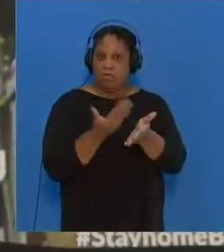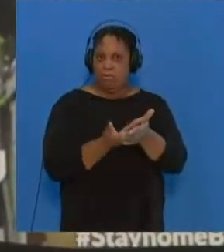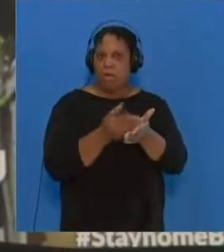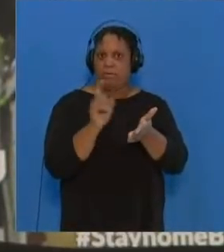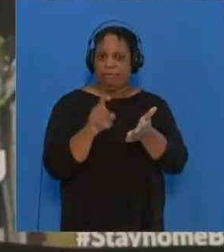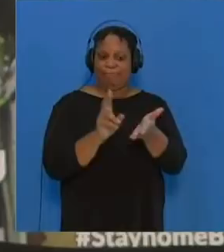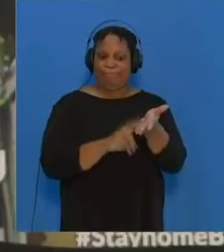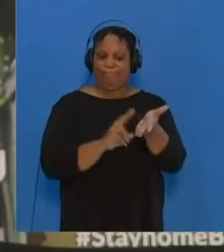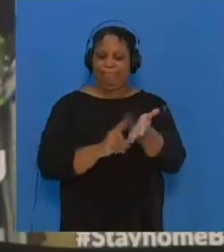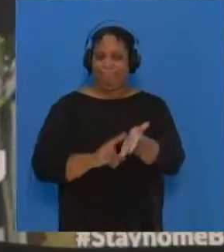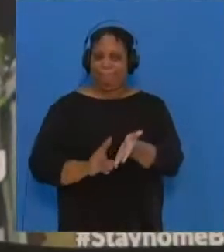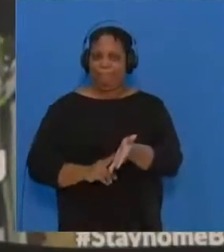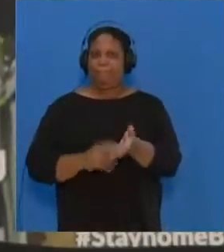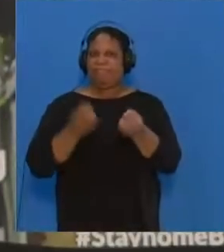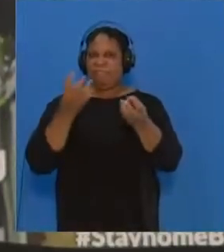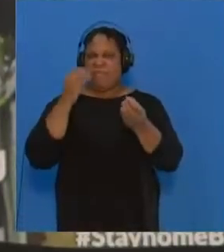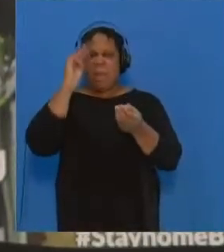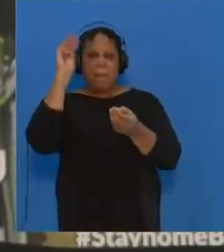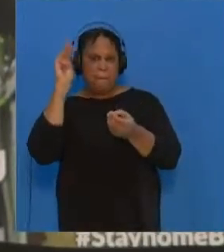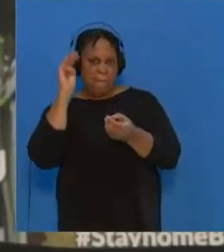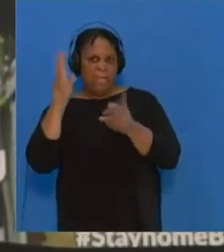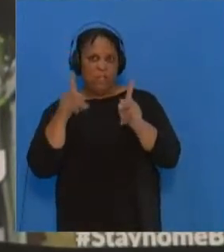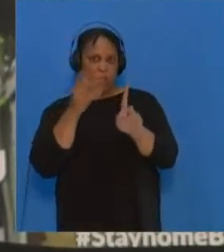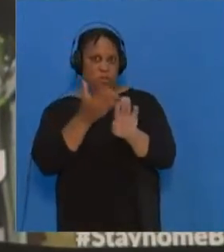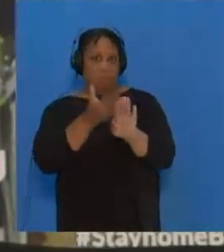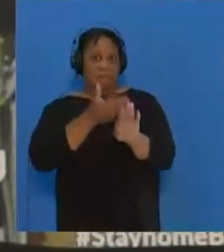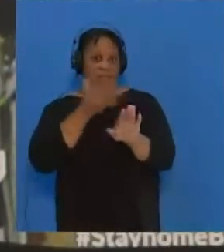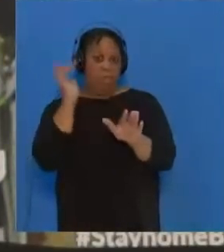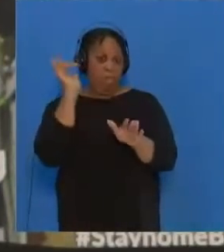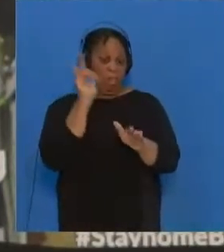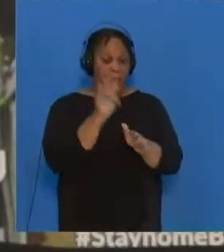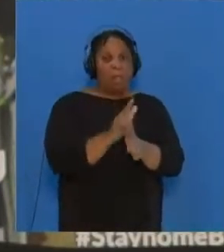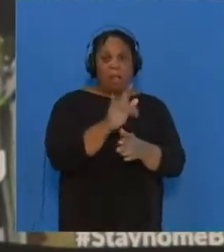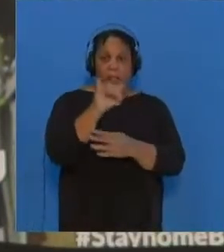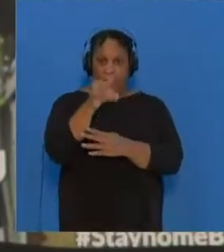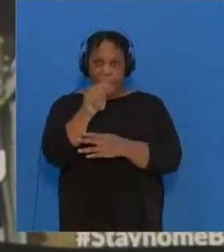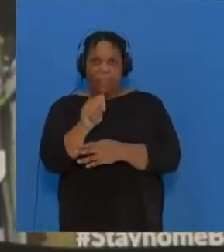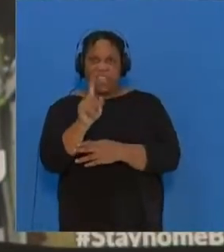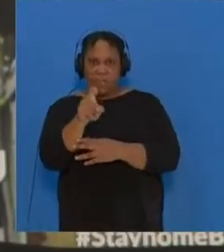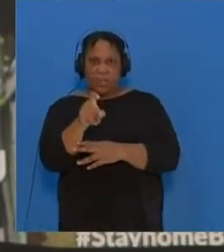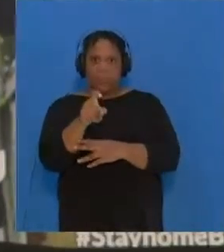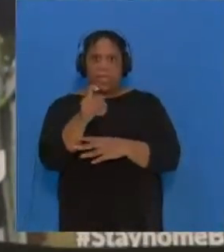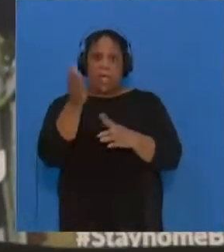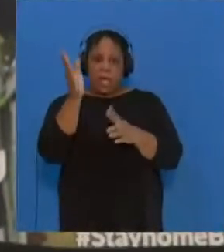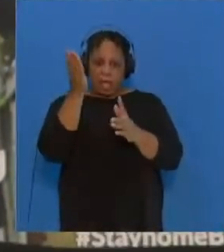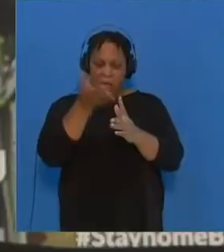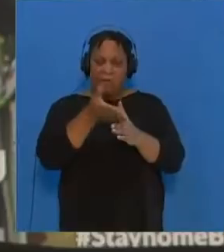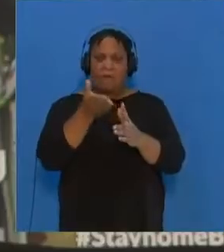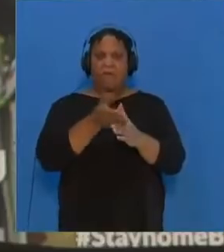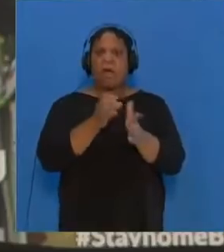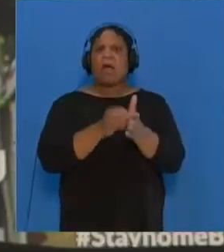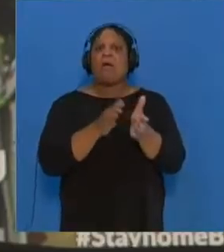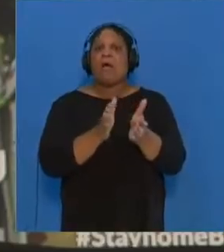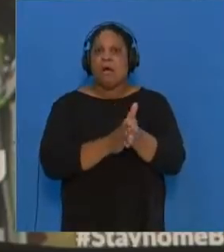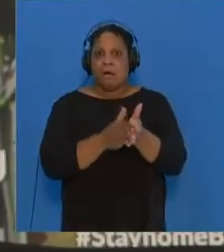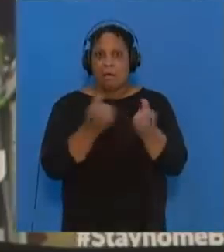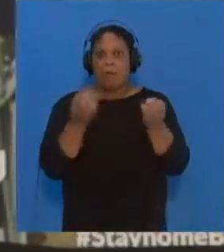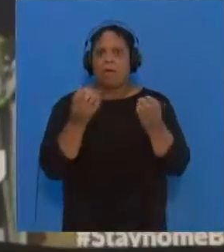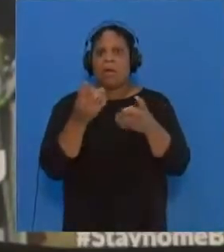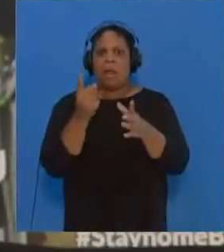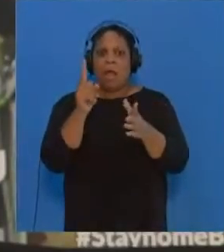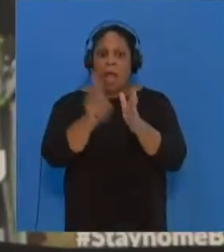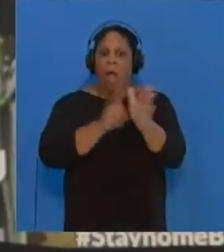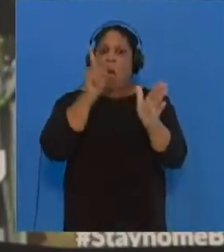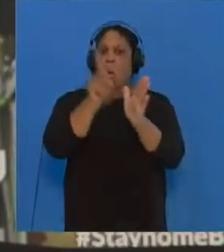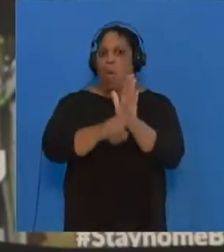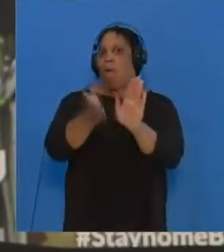to have the signature of a number of ministers before planes land. It has to be, the plane has to file the requisite documentation several hours in